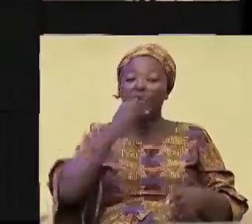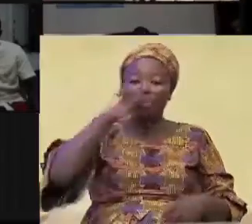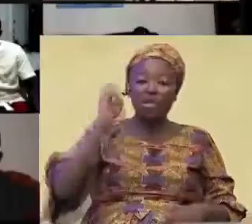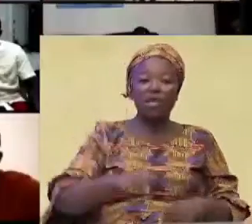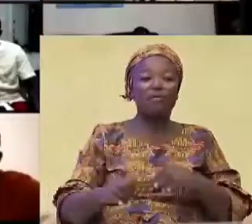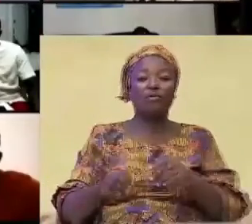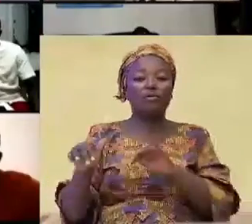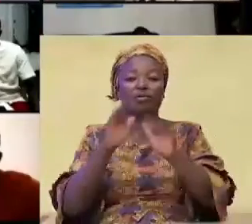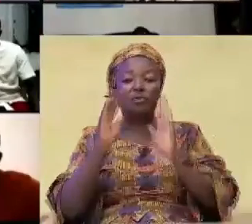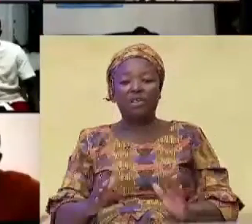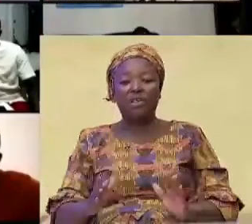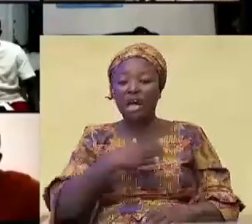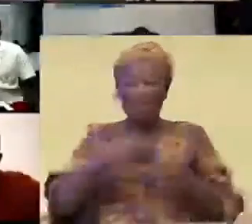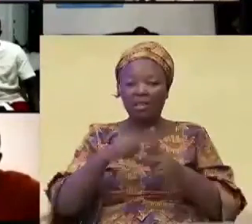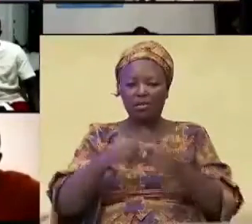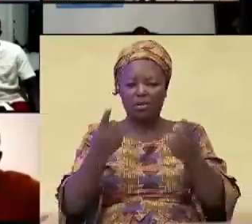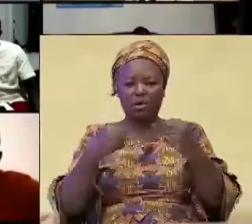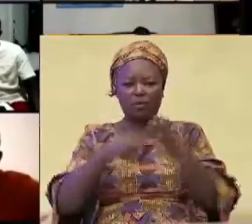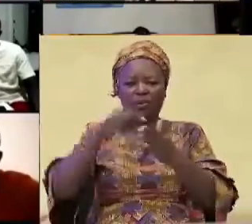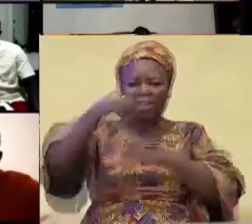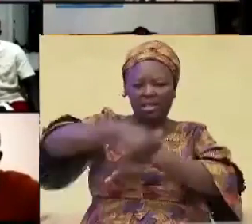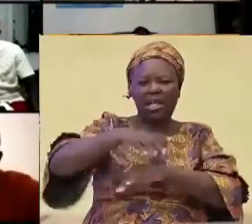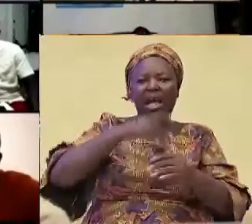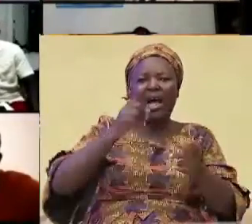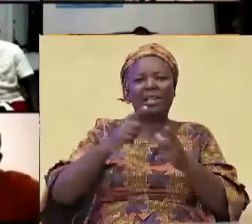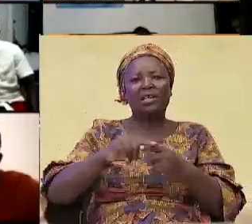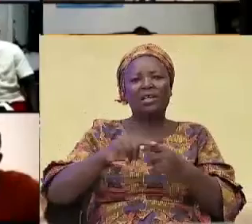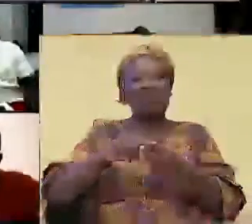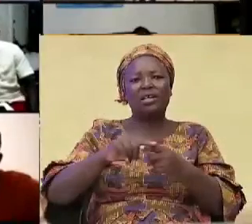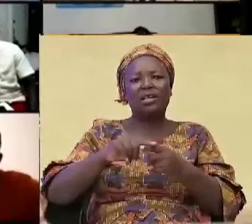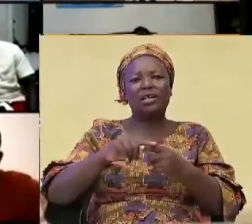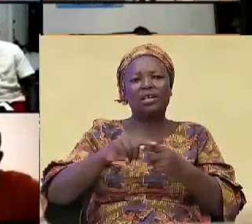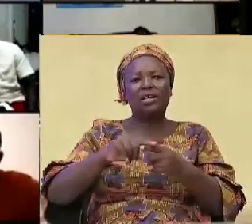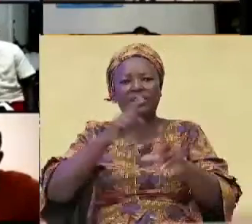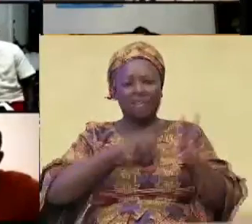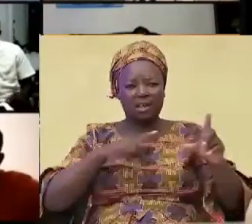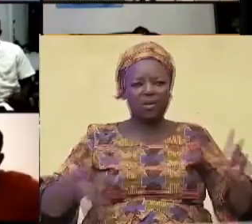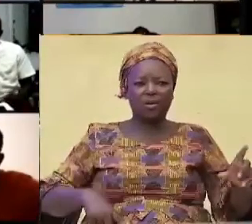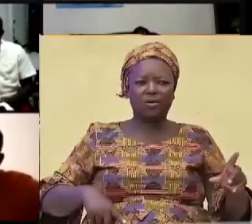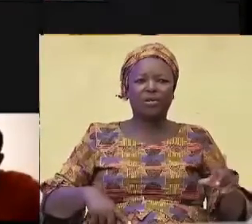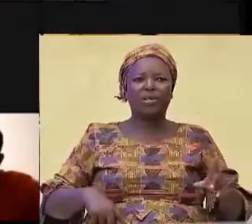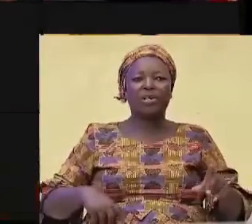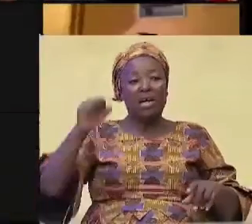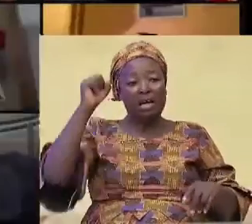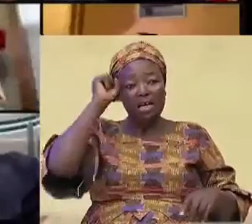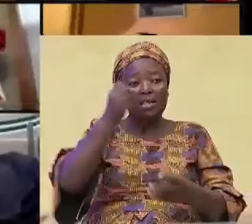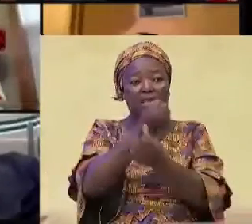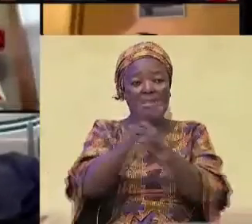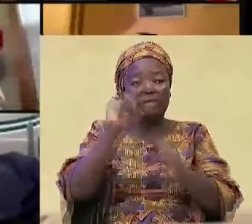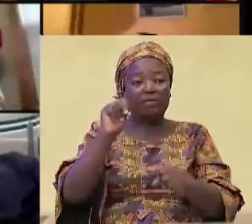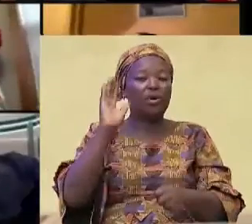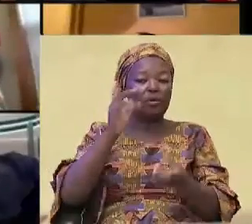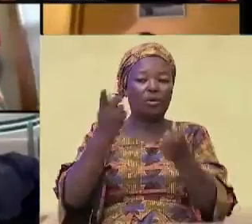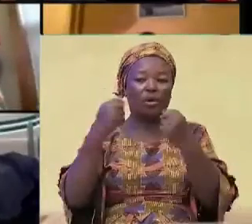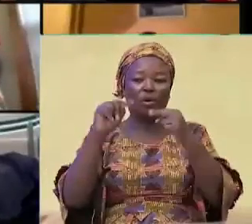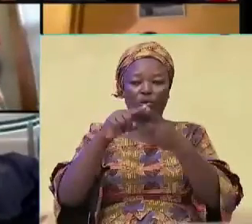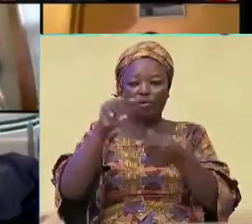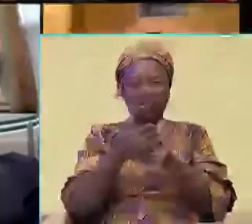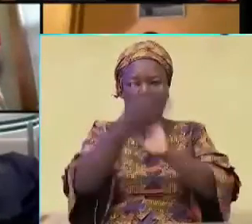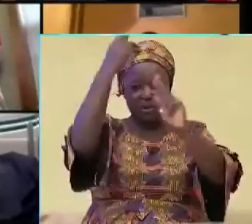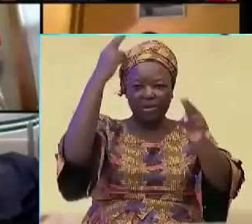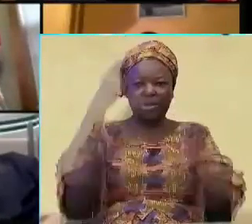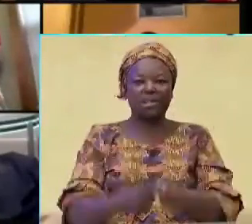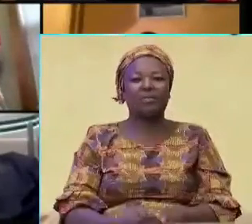crowd of evildoers, and you come tonight and you touch the Lord, his